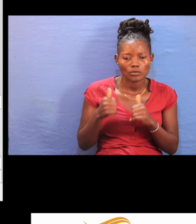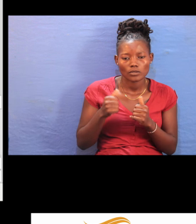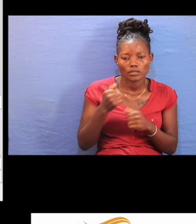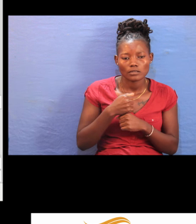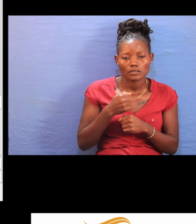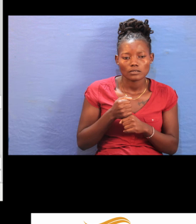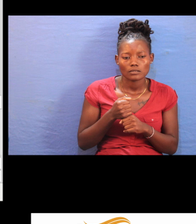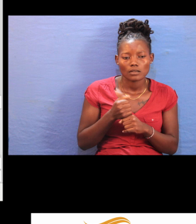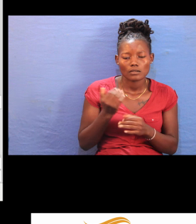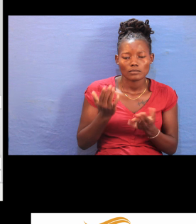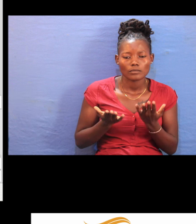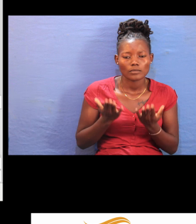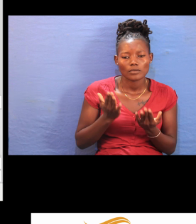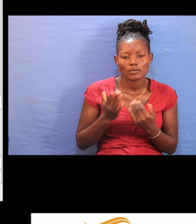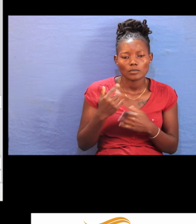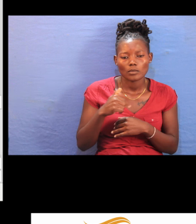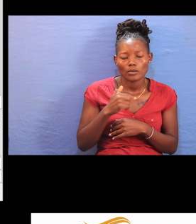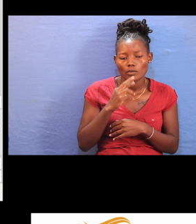we